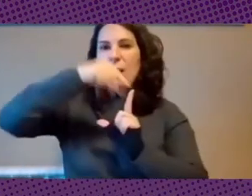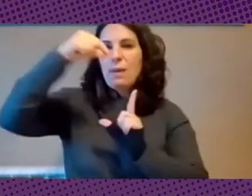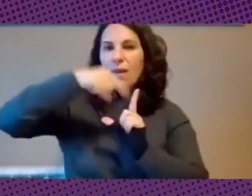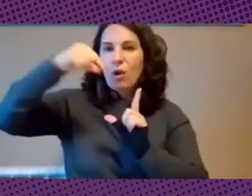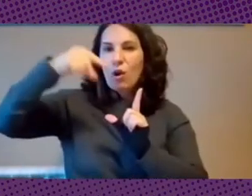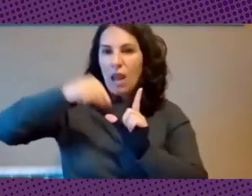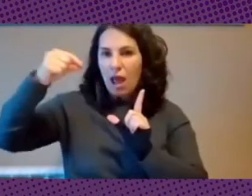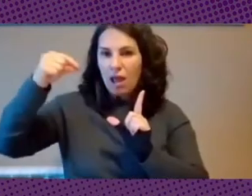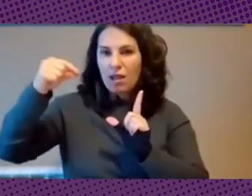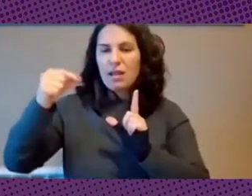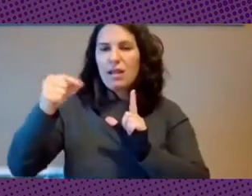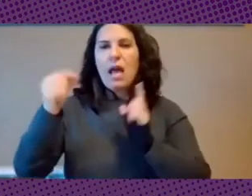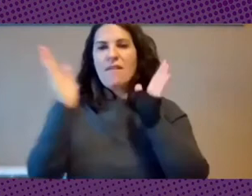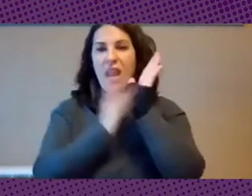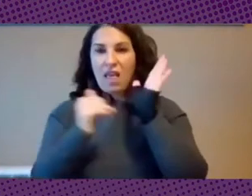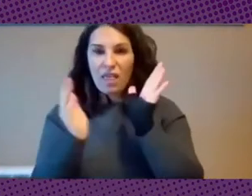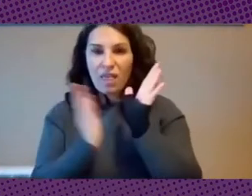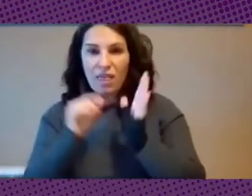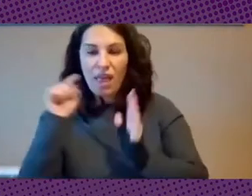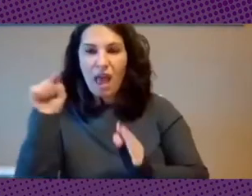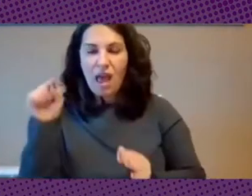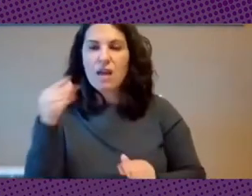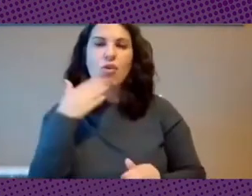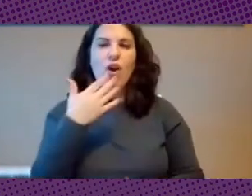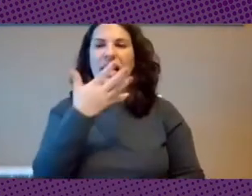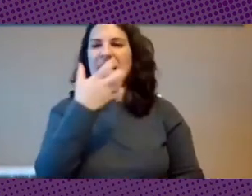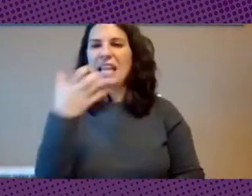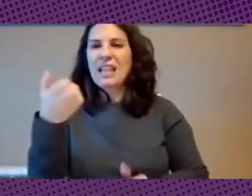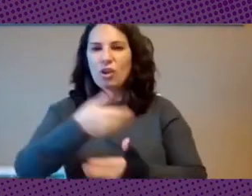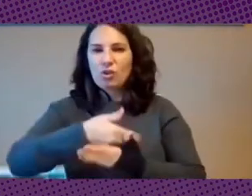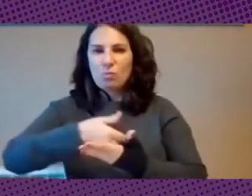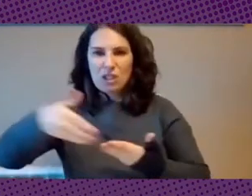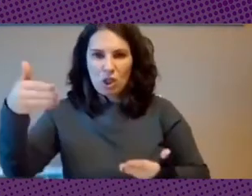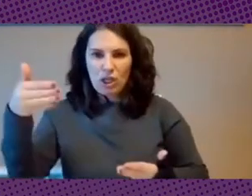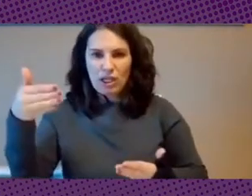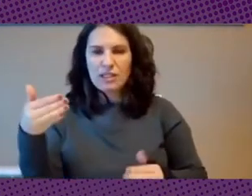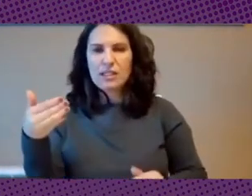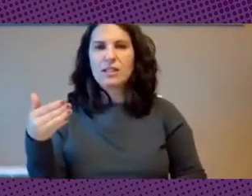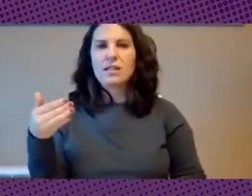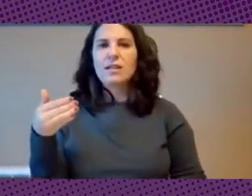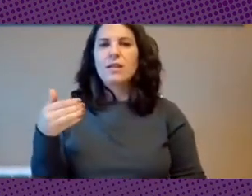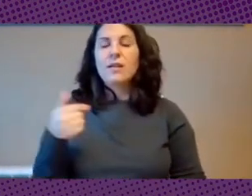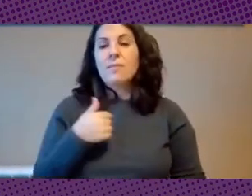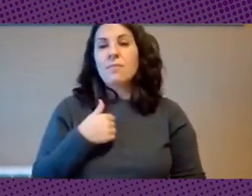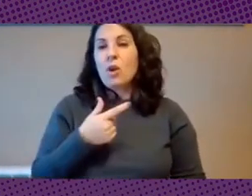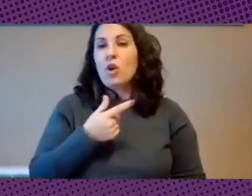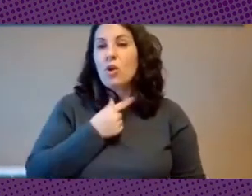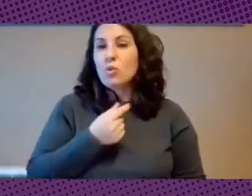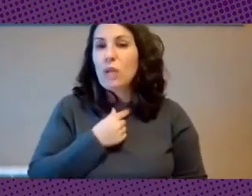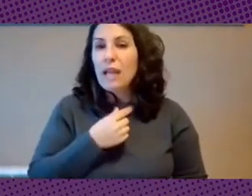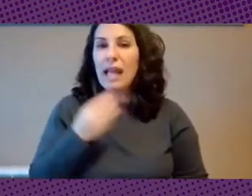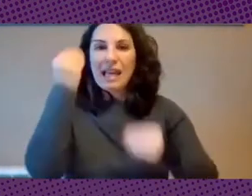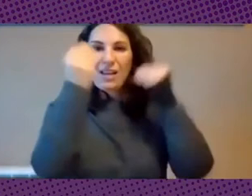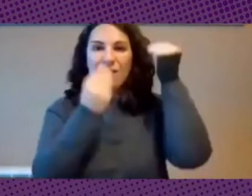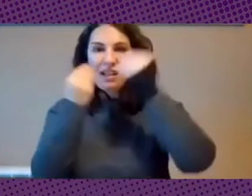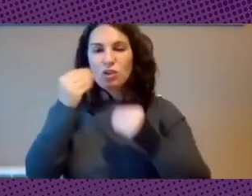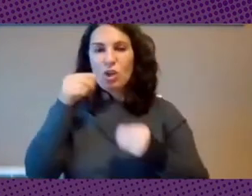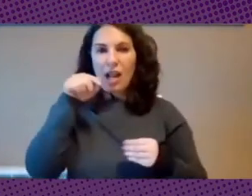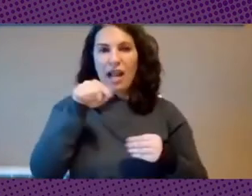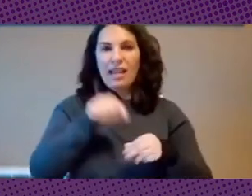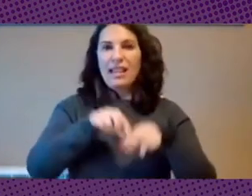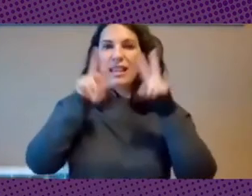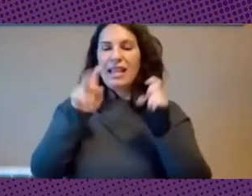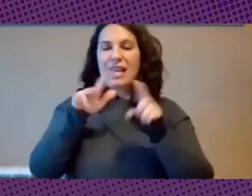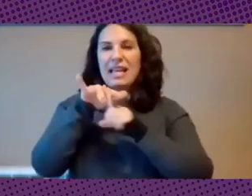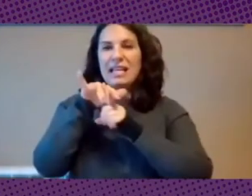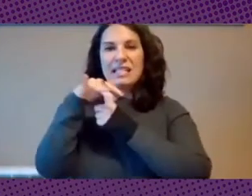million. So we would like you to reflect about this situation, these PPPs, not just